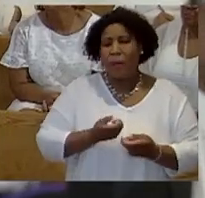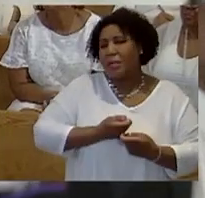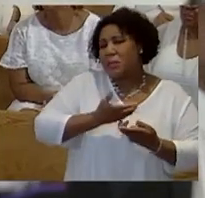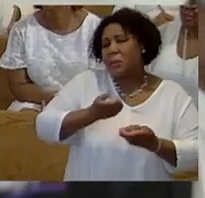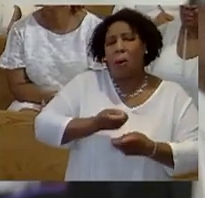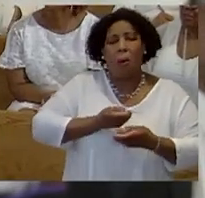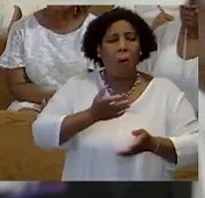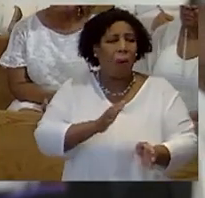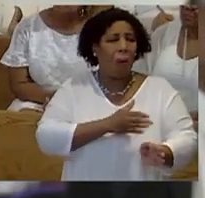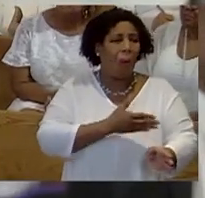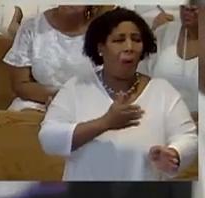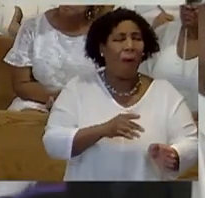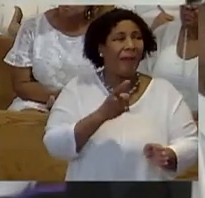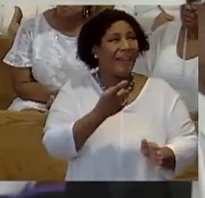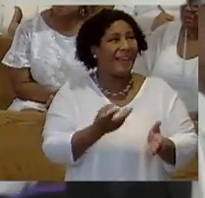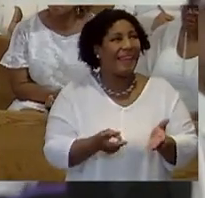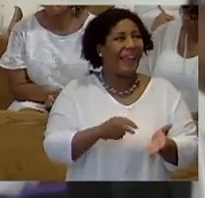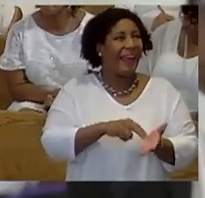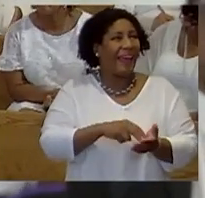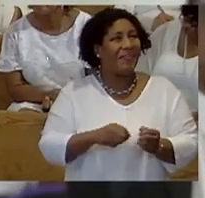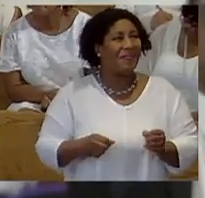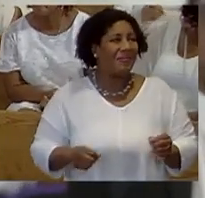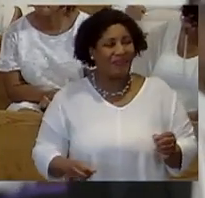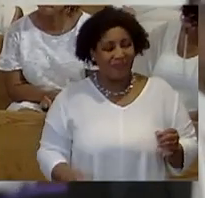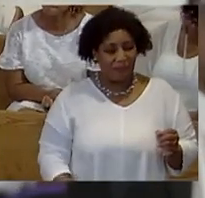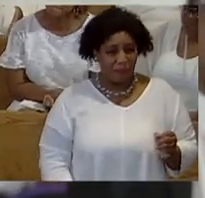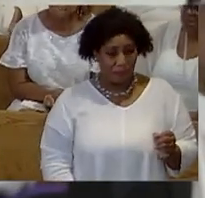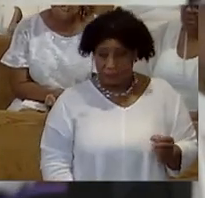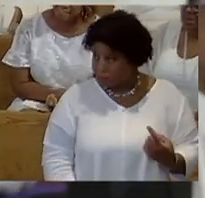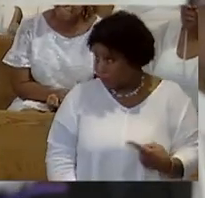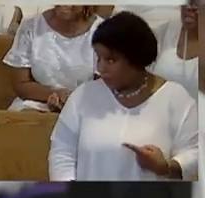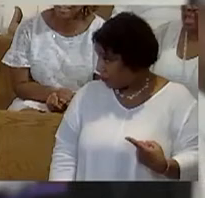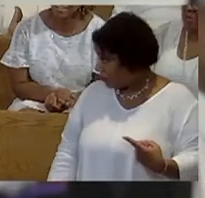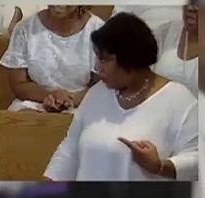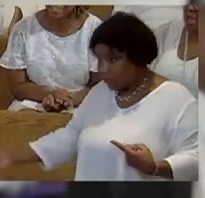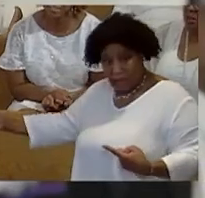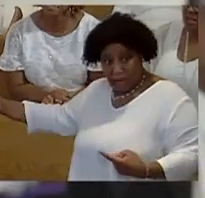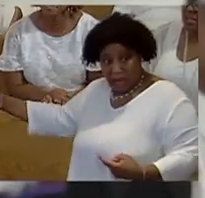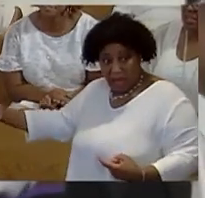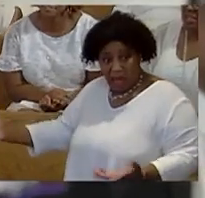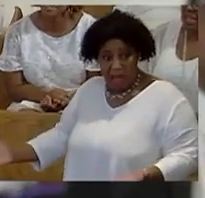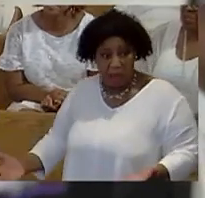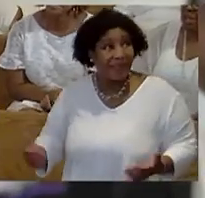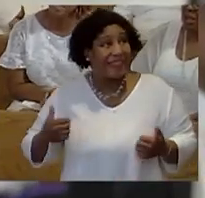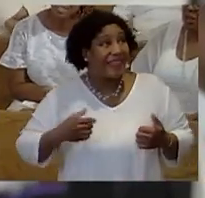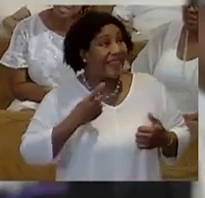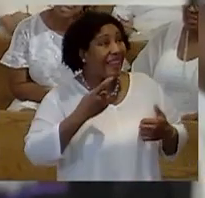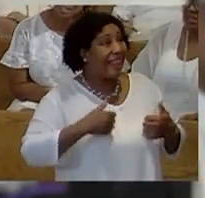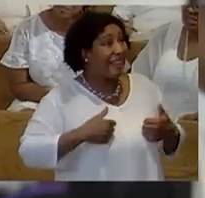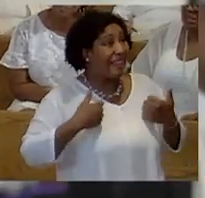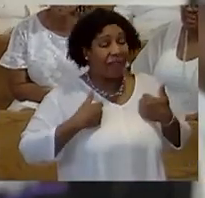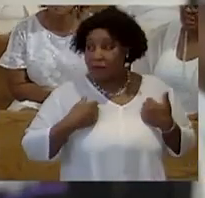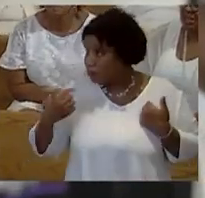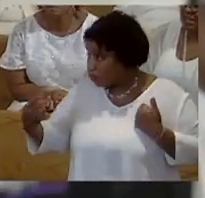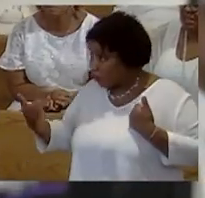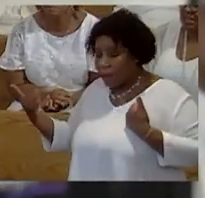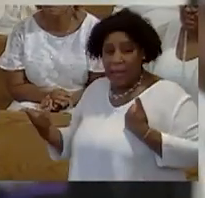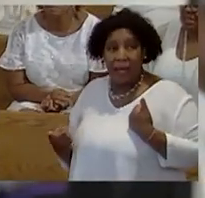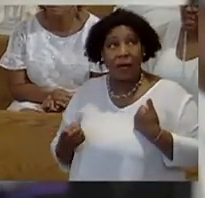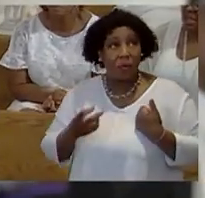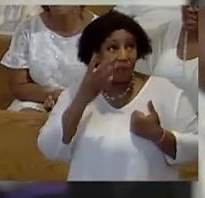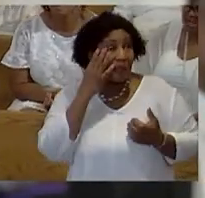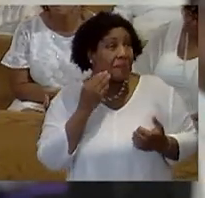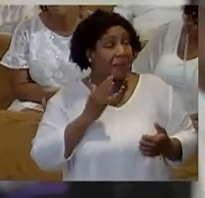about he got up, right? And he lives. And we can face our